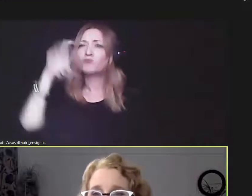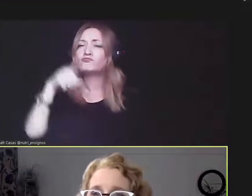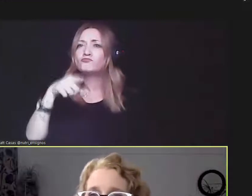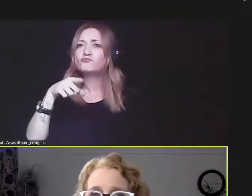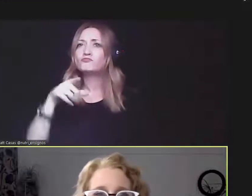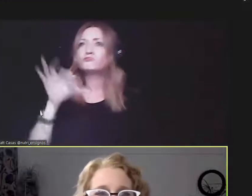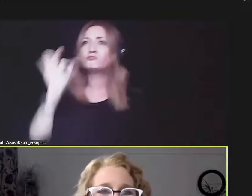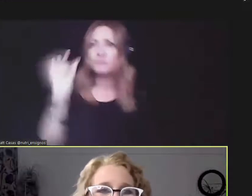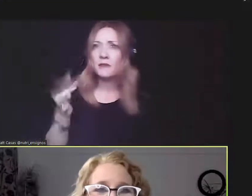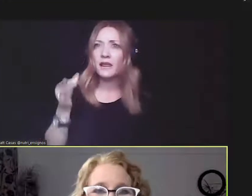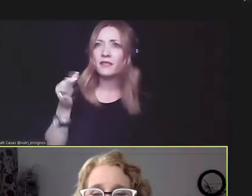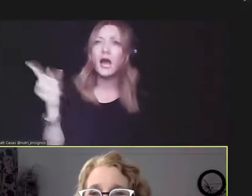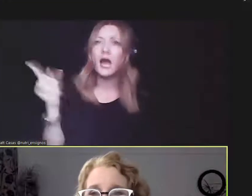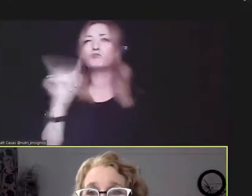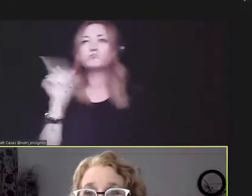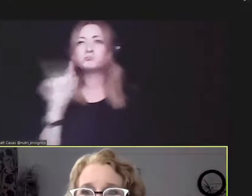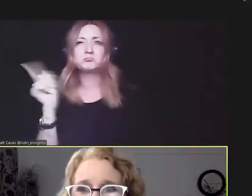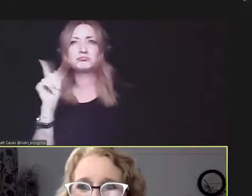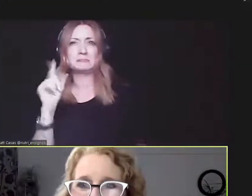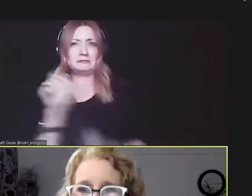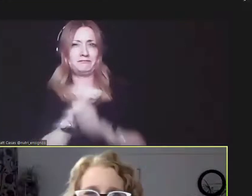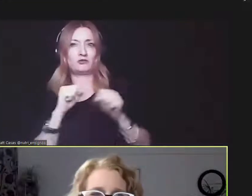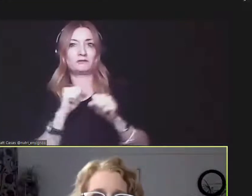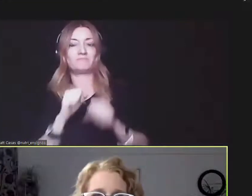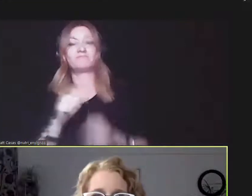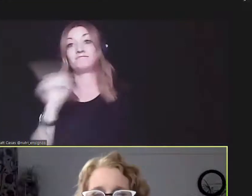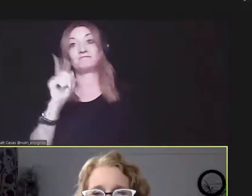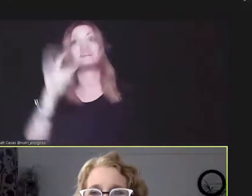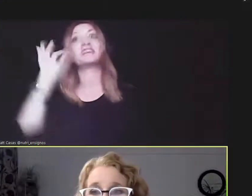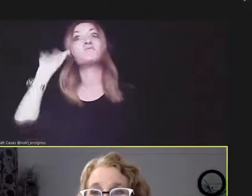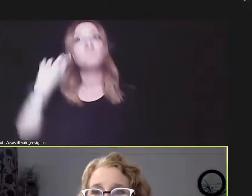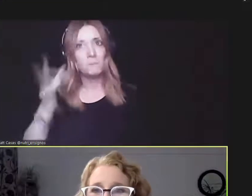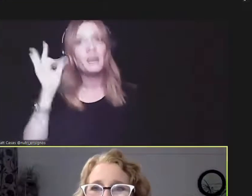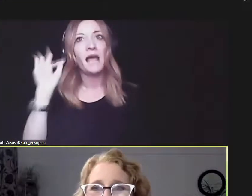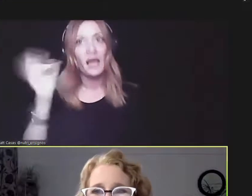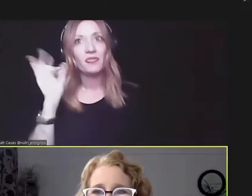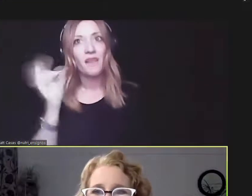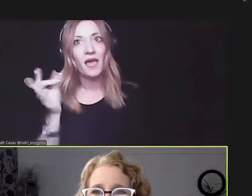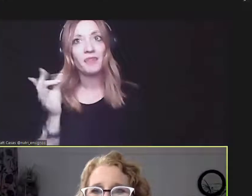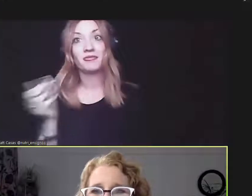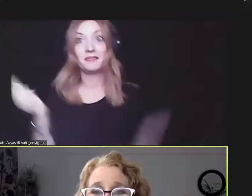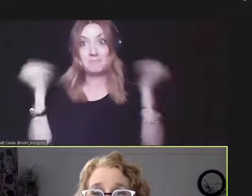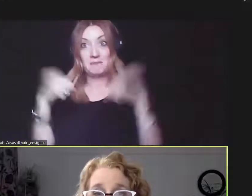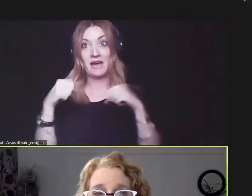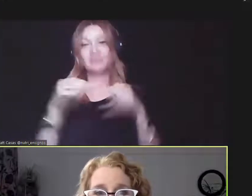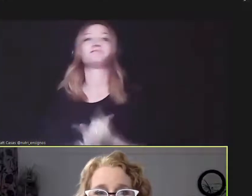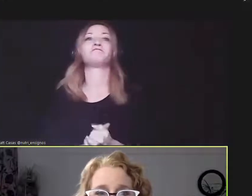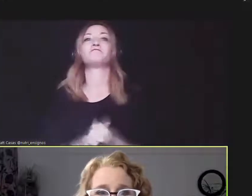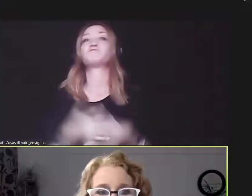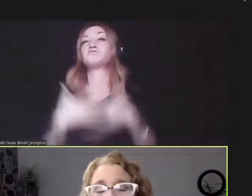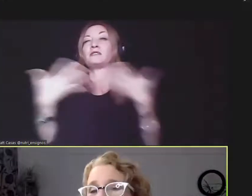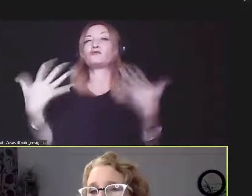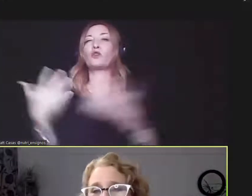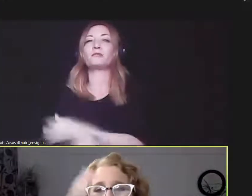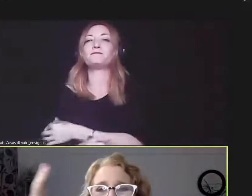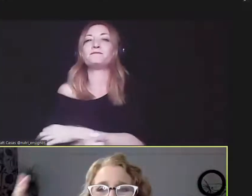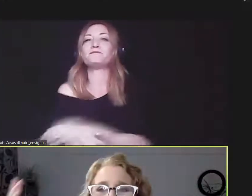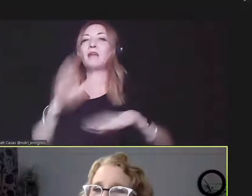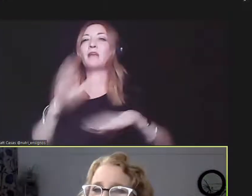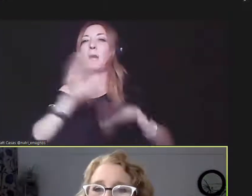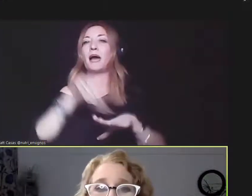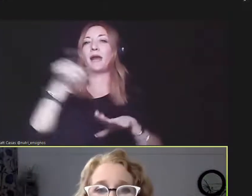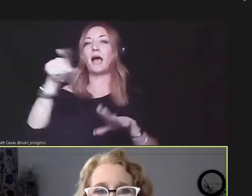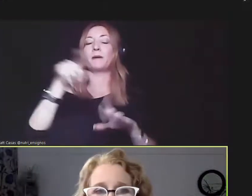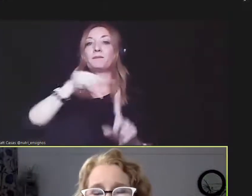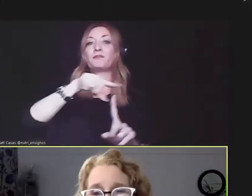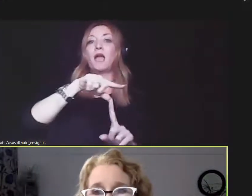So for those of you who maybe did a New Year's detox, I'm going to be giving some detox tips that you can